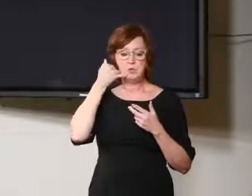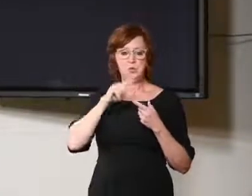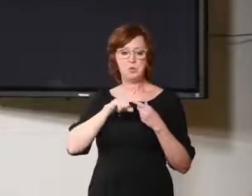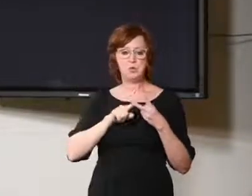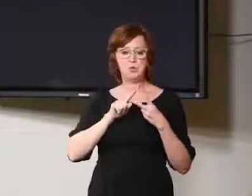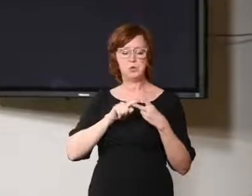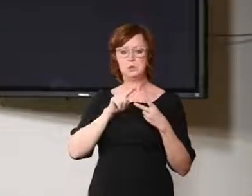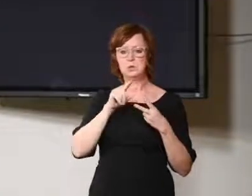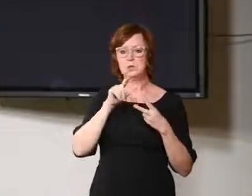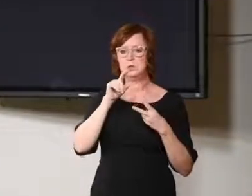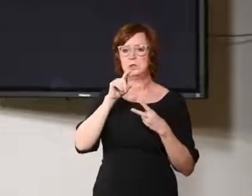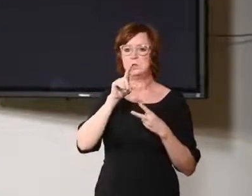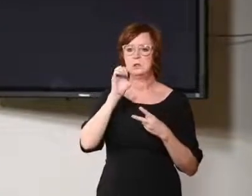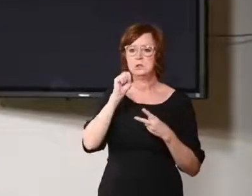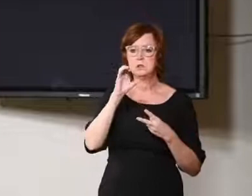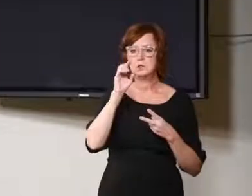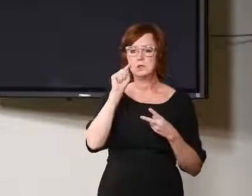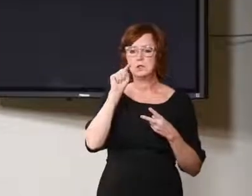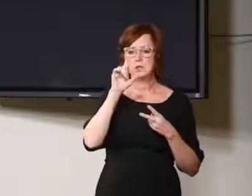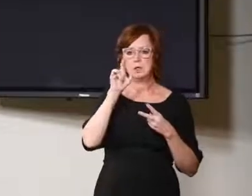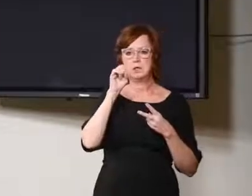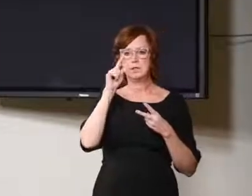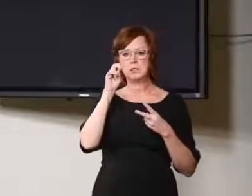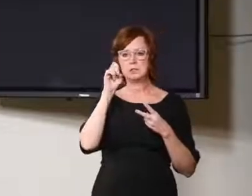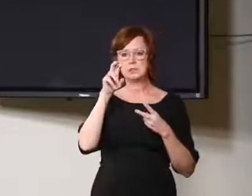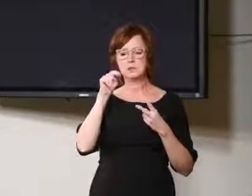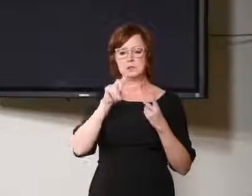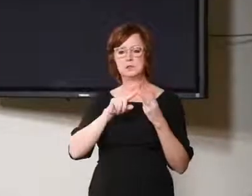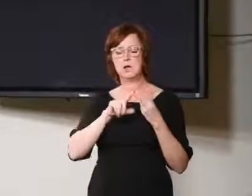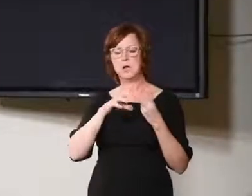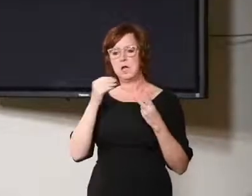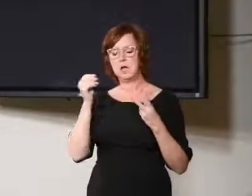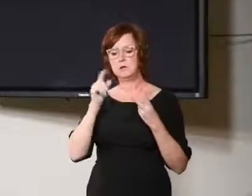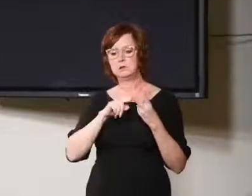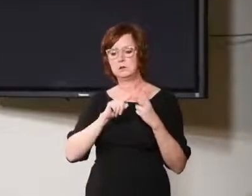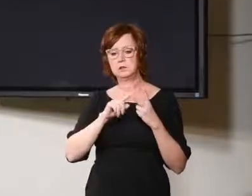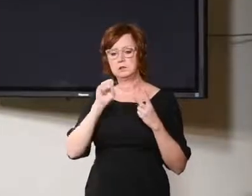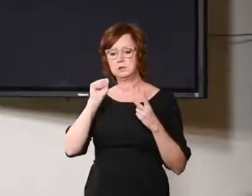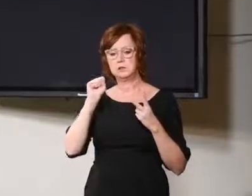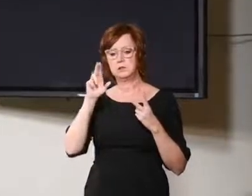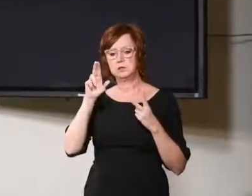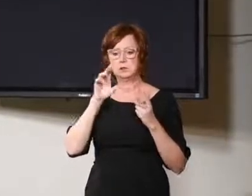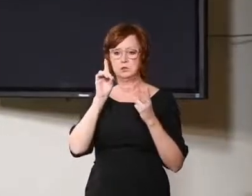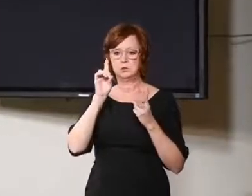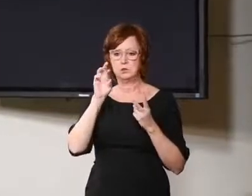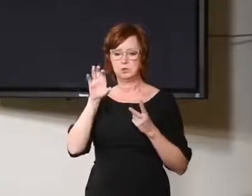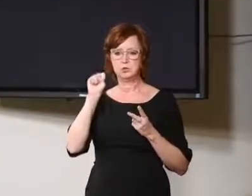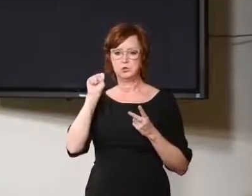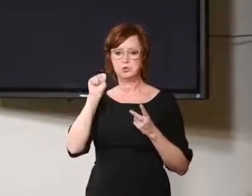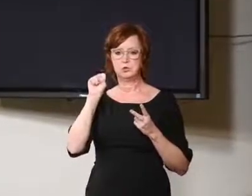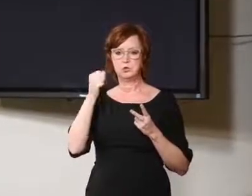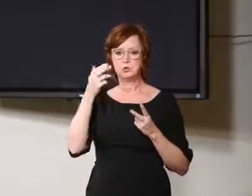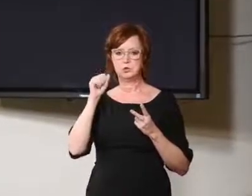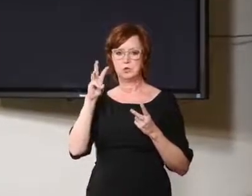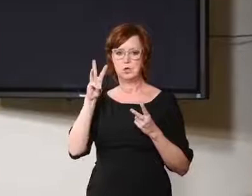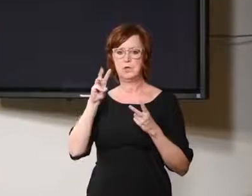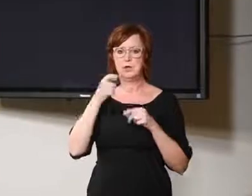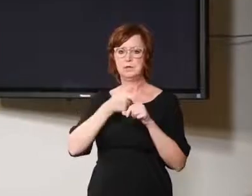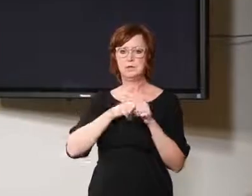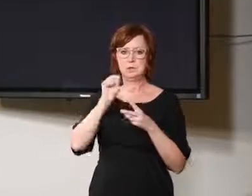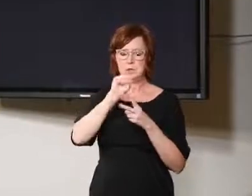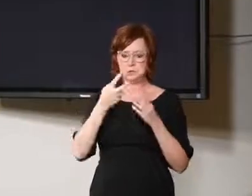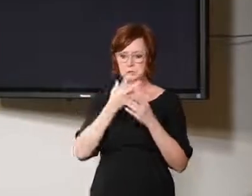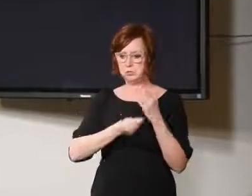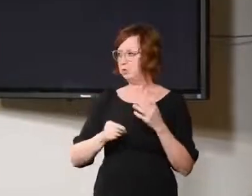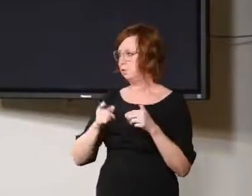Officer, on the line with us. Premier Moe will have an opening statement, followed by Dr. Shahab with a brief update on today's cases. Premier